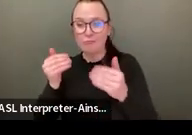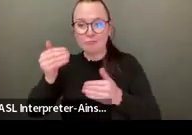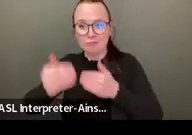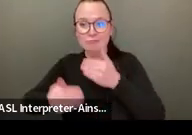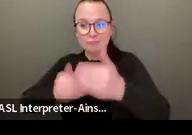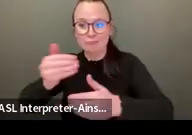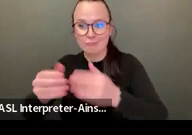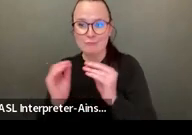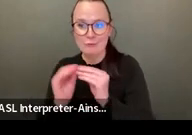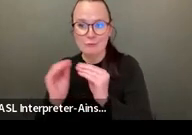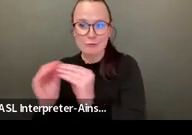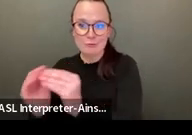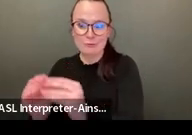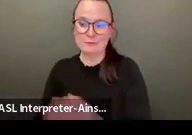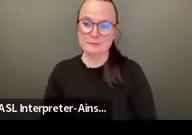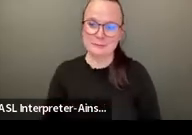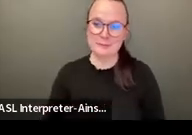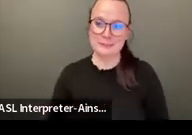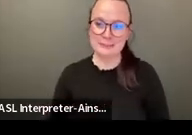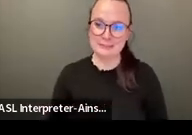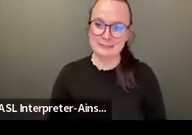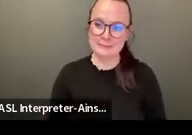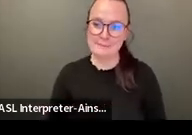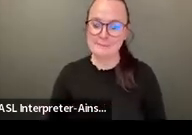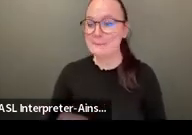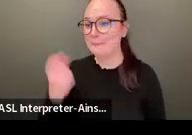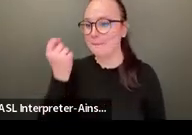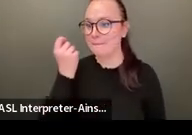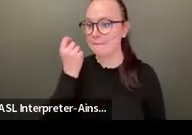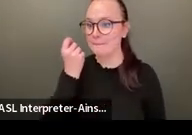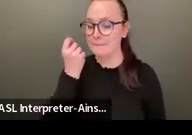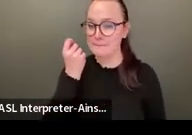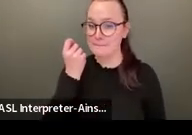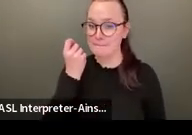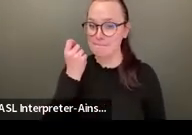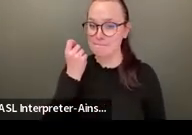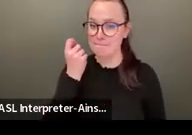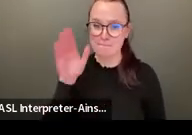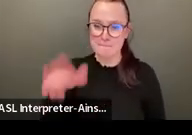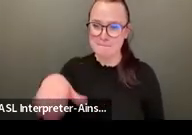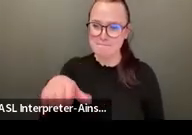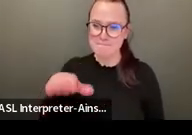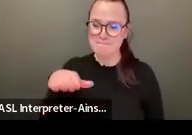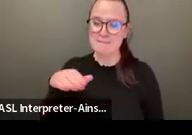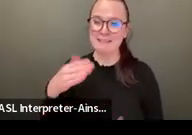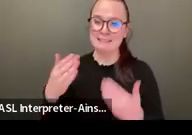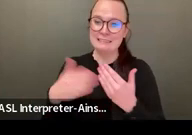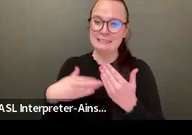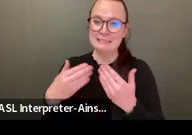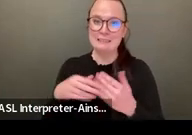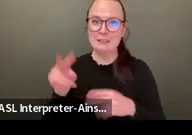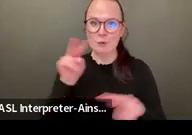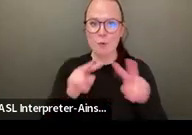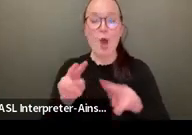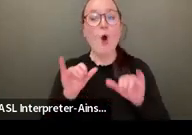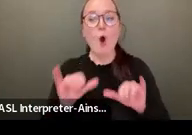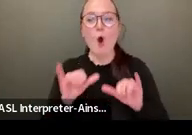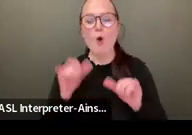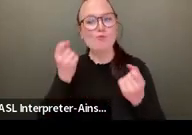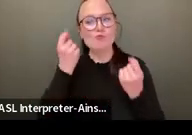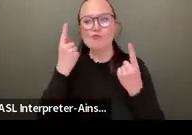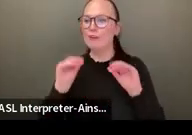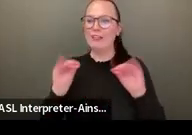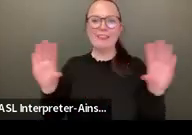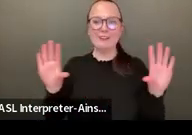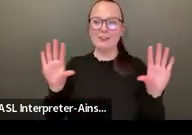Just a note that it's easy to kind of watch this and be like, oh, I get it. Yeah, that makes sense. And then you